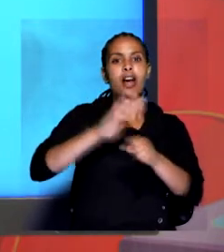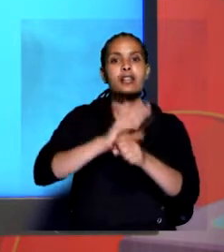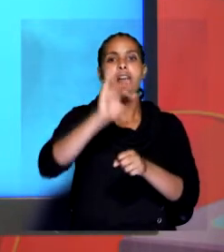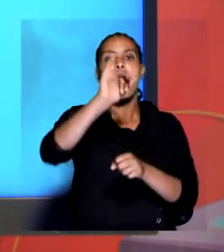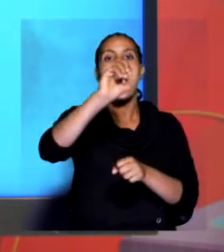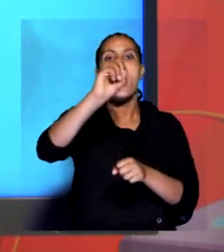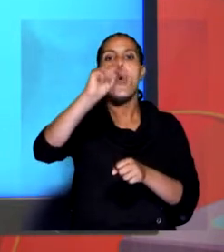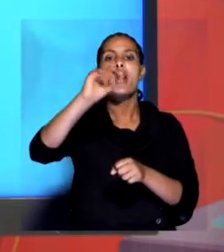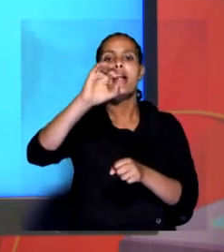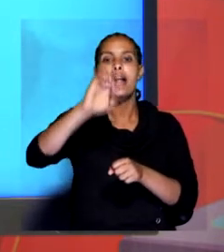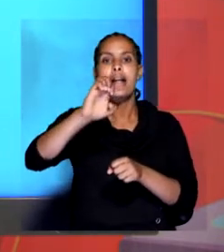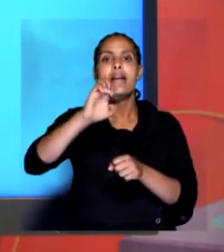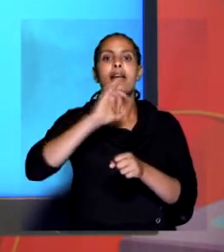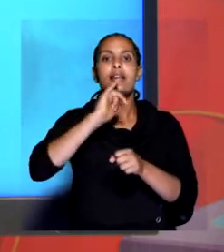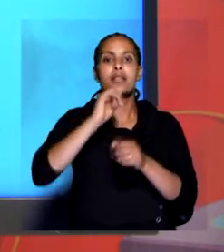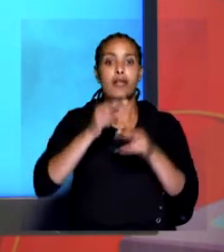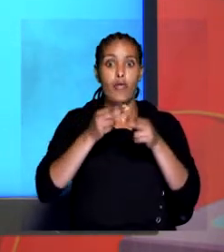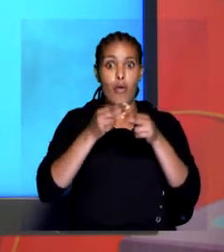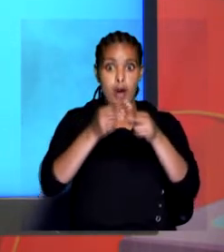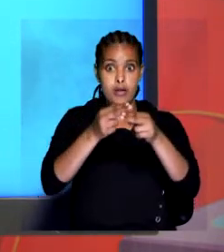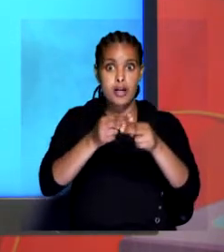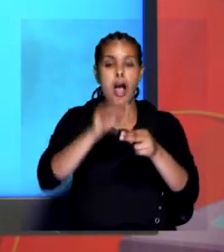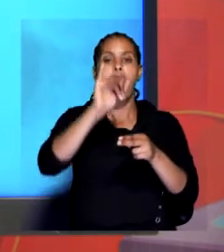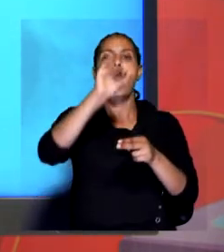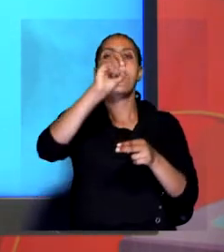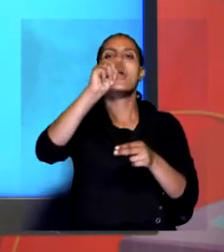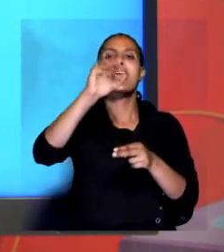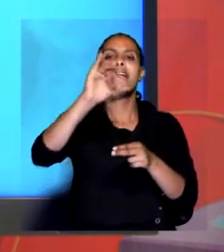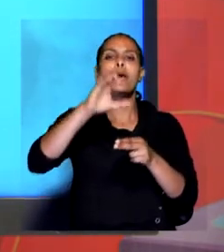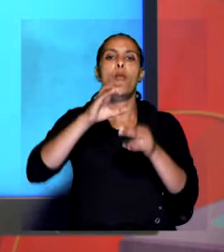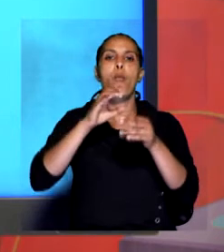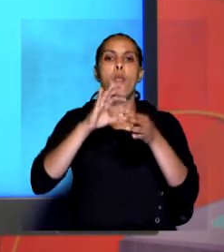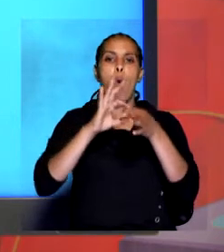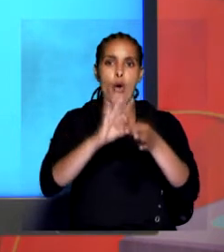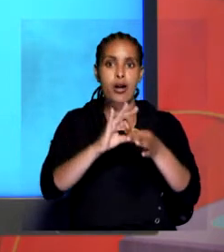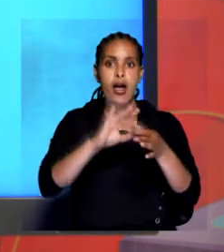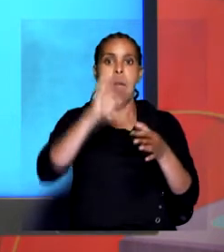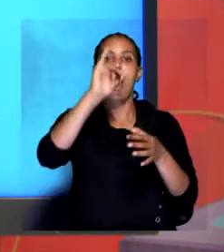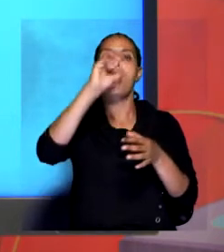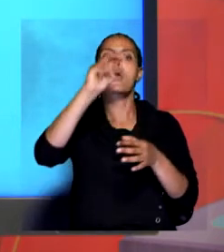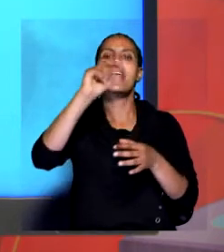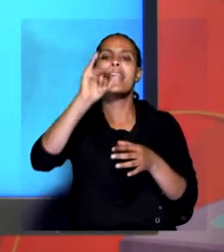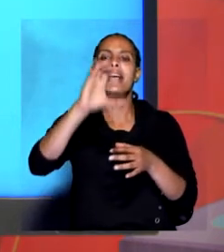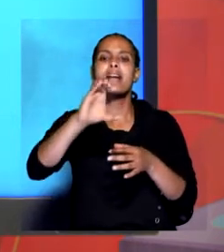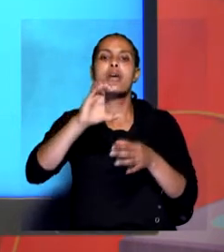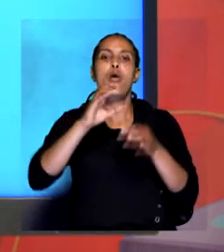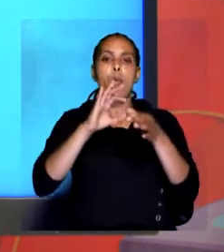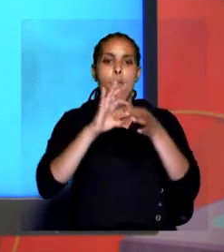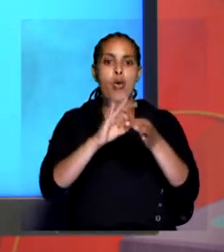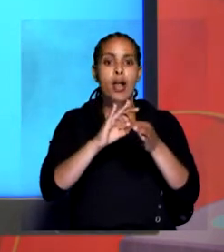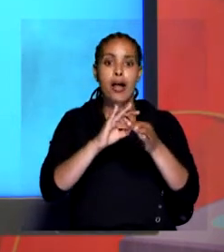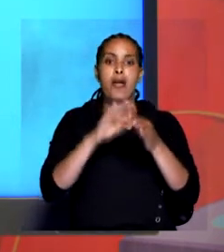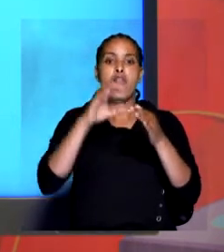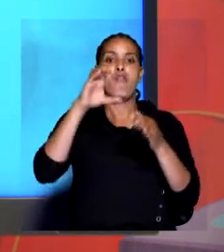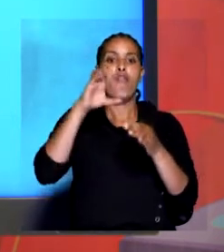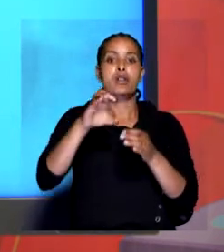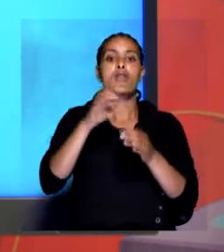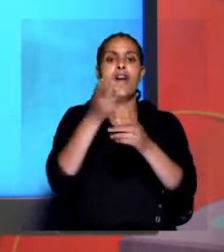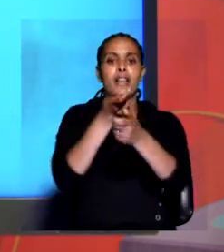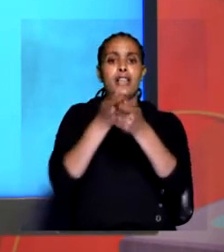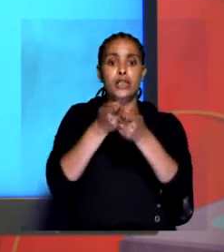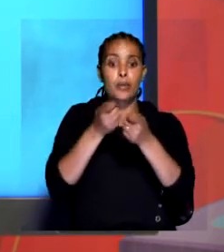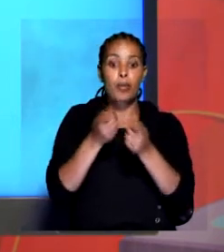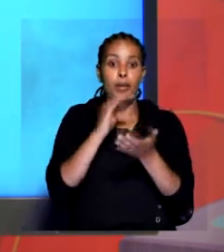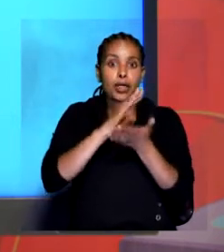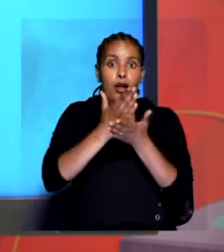ions is known as ionic bond. Therefore, ionic bond is an electrostatic force of attraction